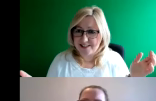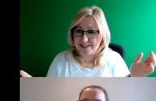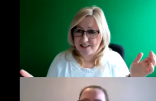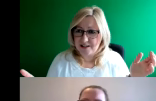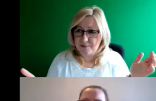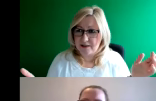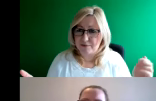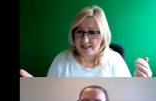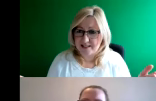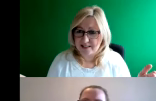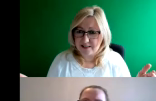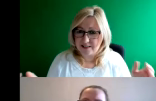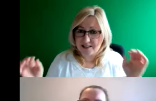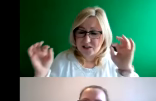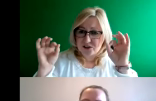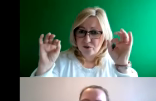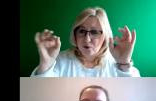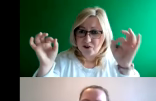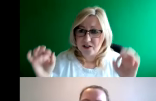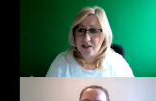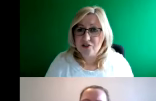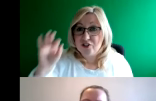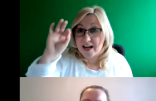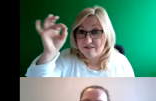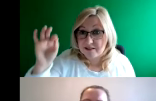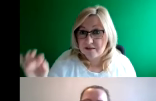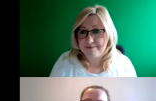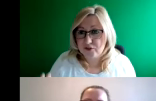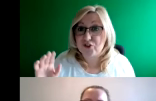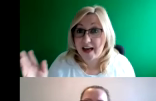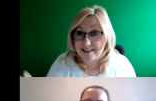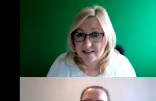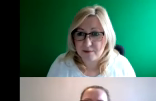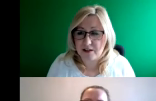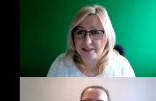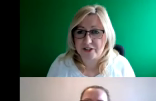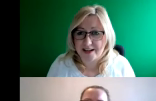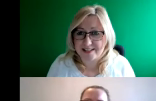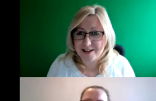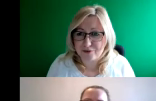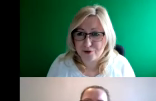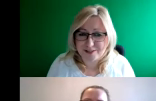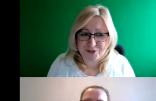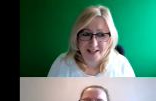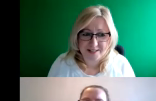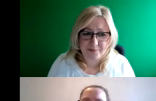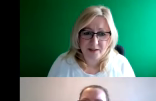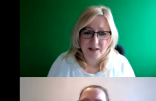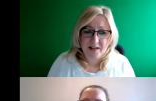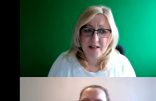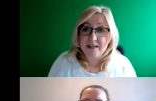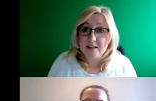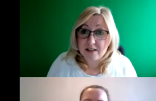their answers being presented. That's sort of one general trend. We call it a trend. It's not a rule, it's a trend.